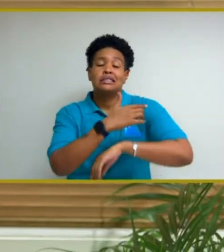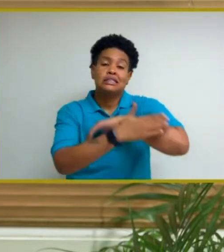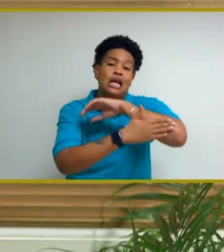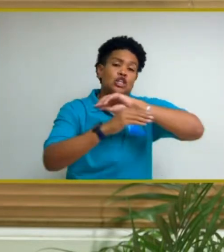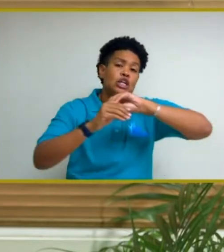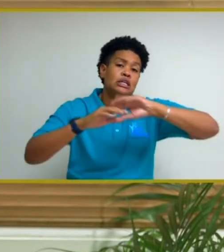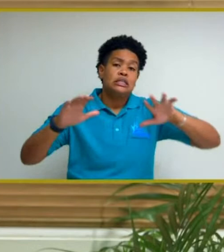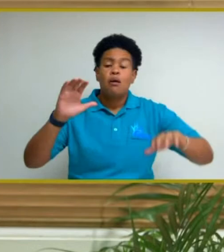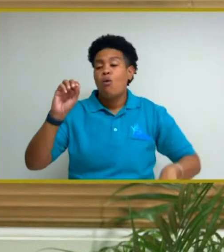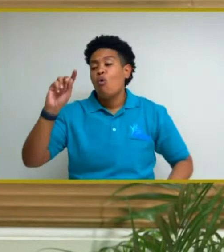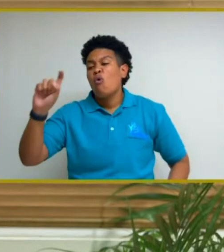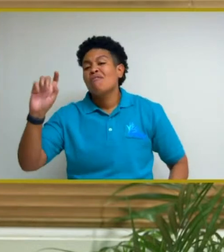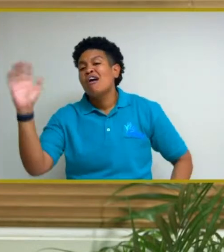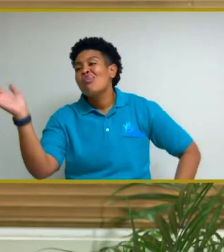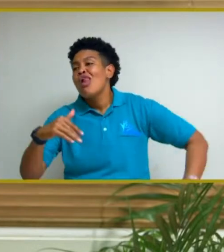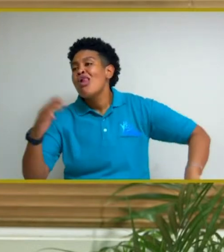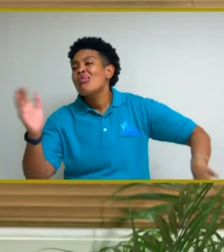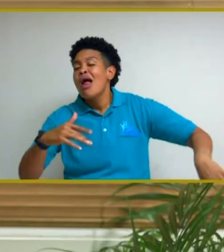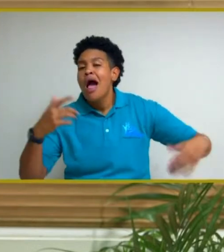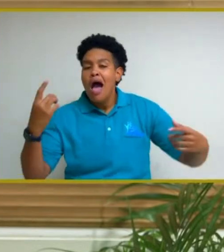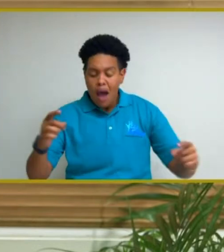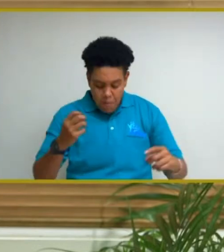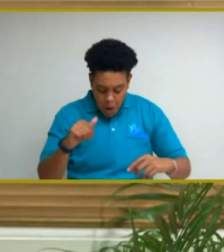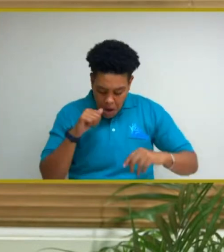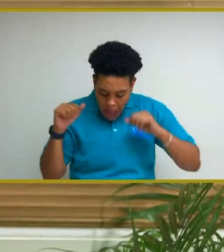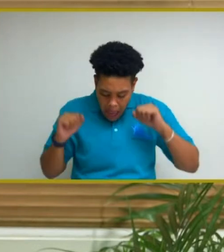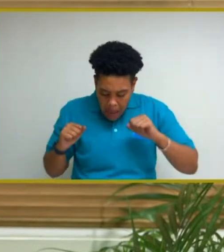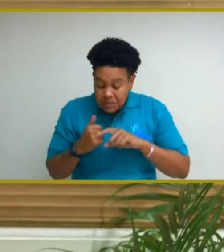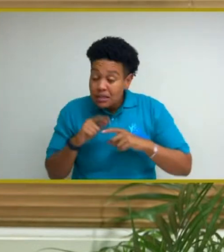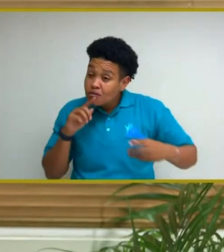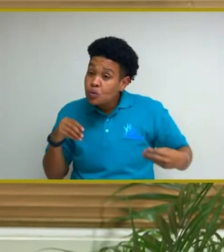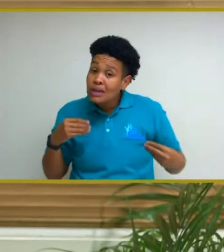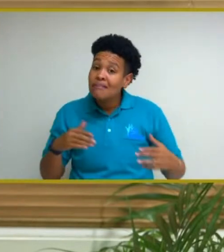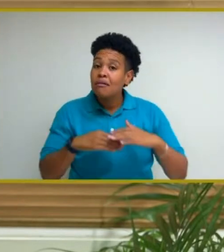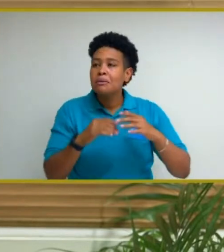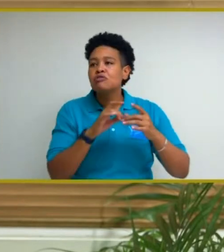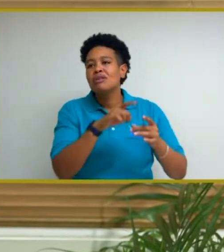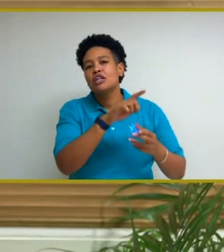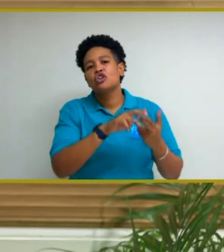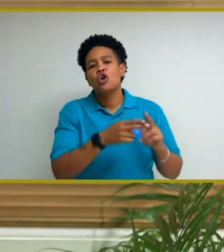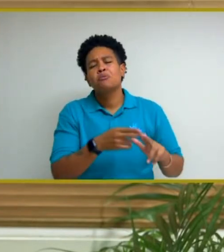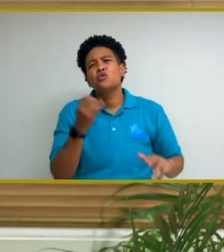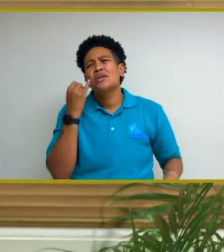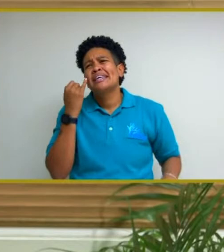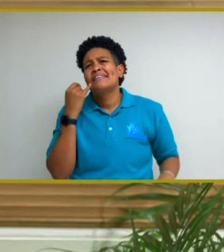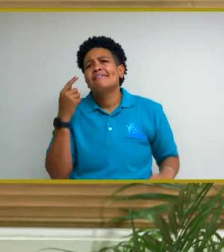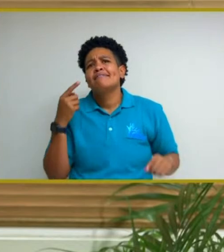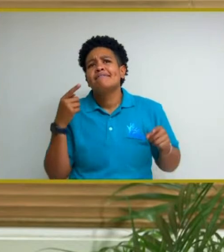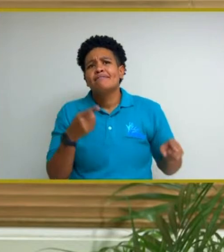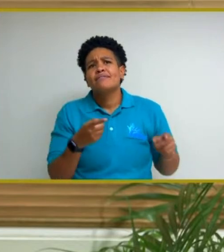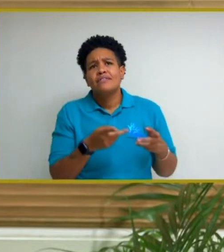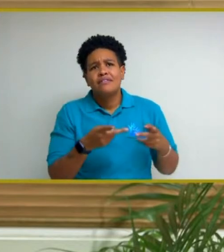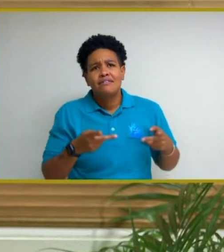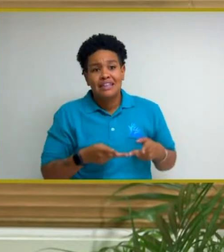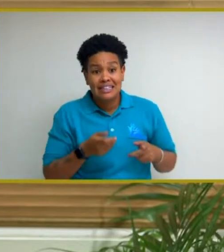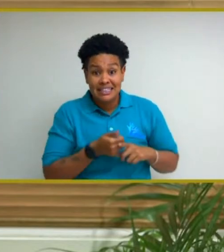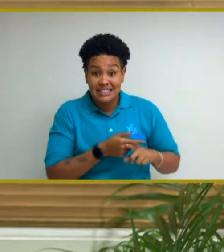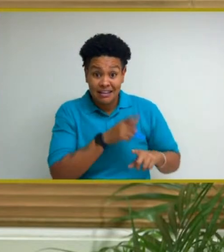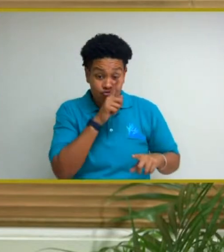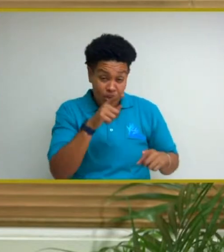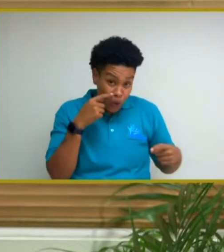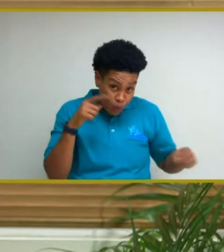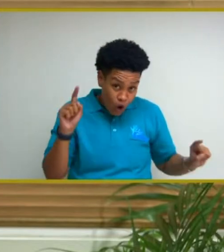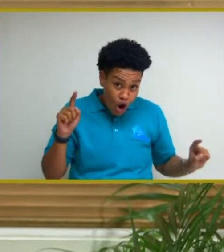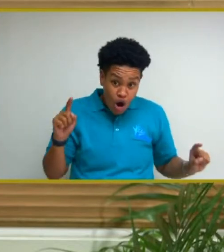COVAX being undermined or not being able to deliver based on those numbers. So if that facility had